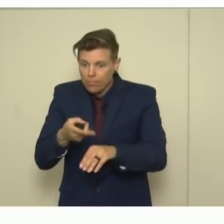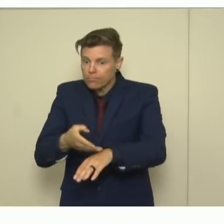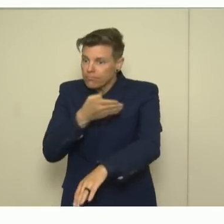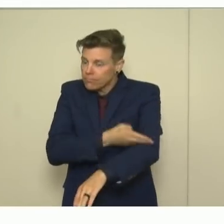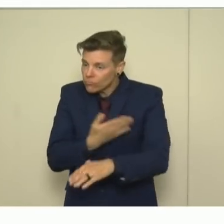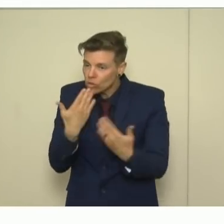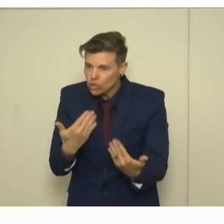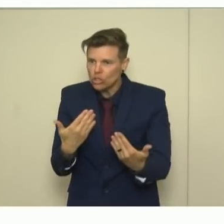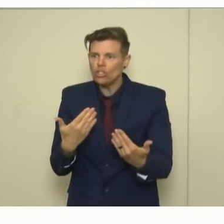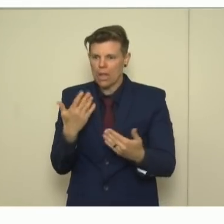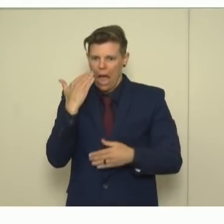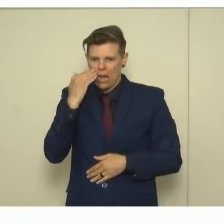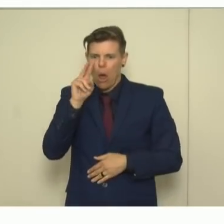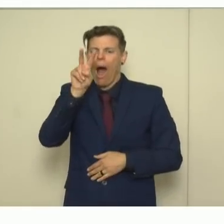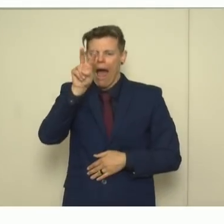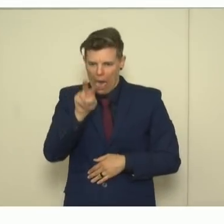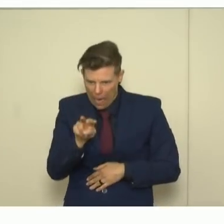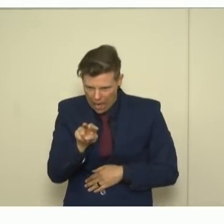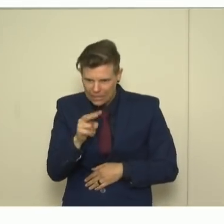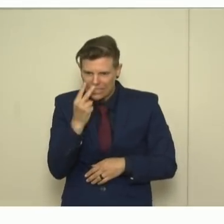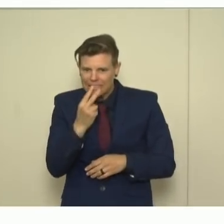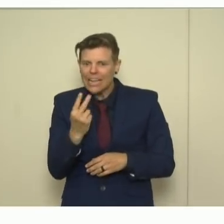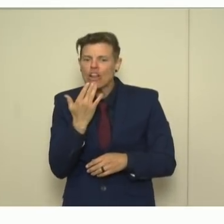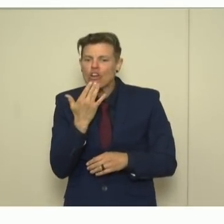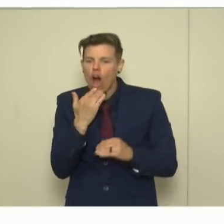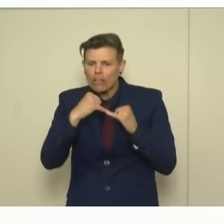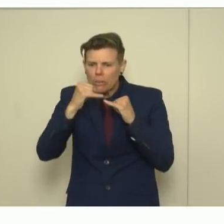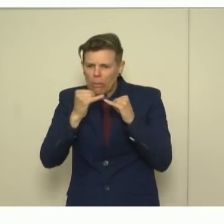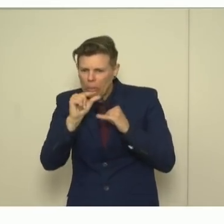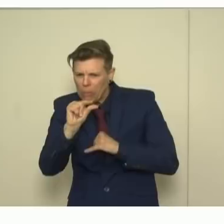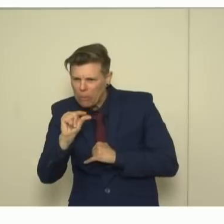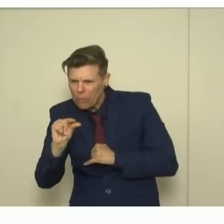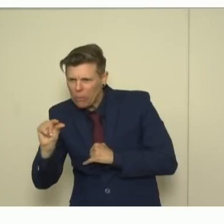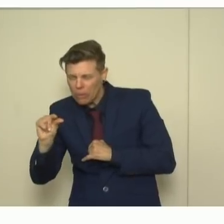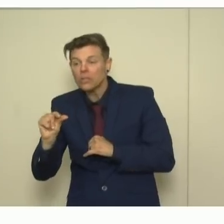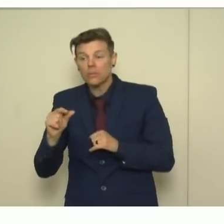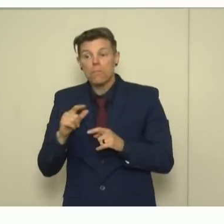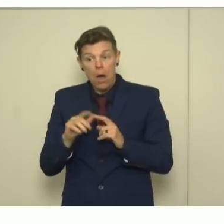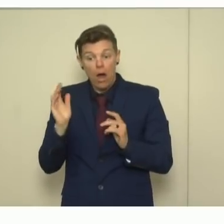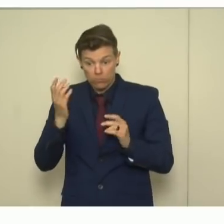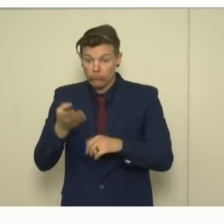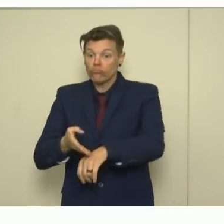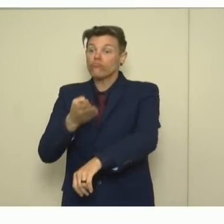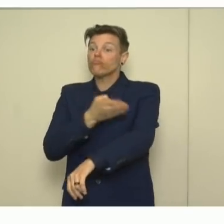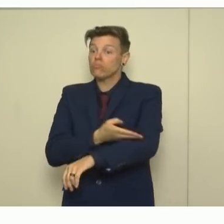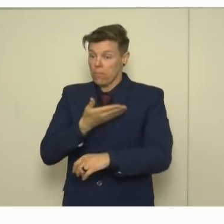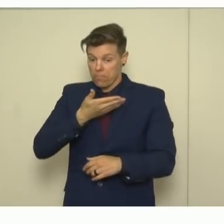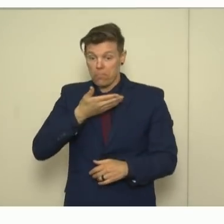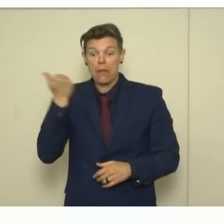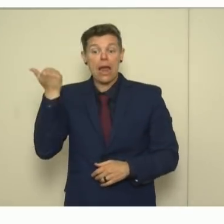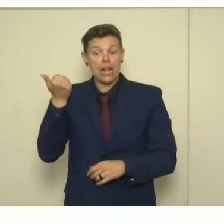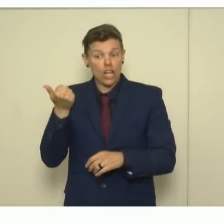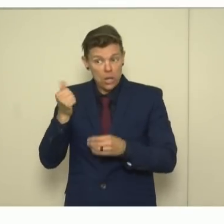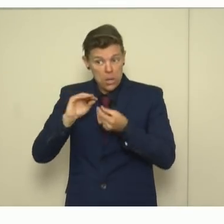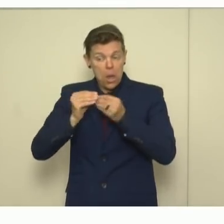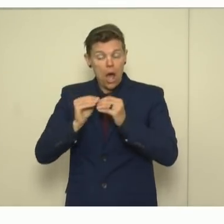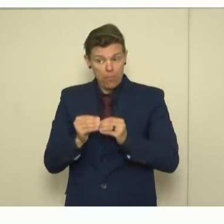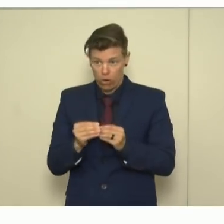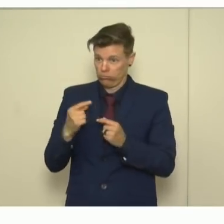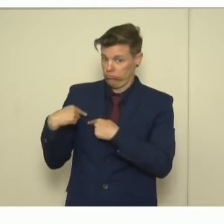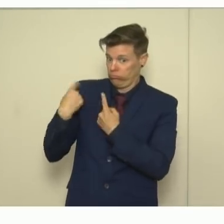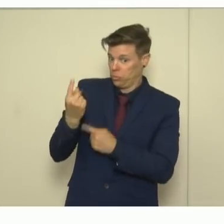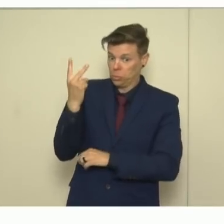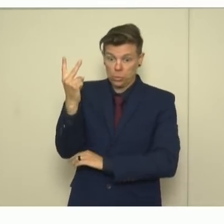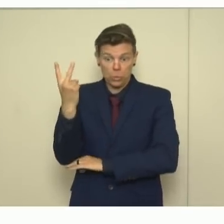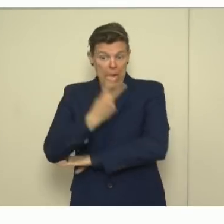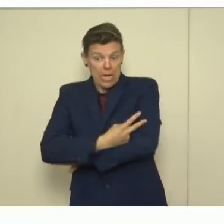lowest number of case region of the 5 regions in the state over the past day or two. So